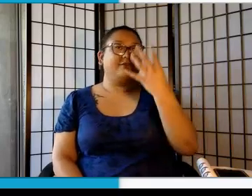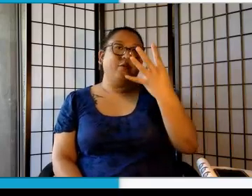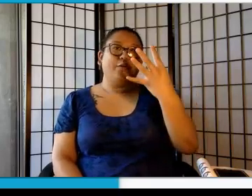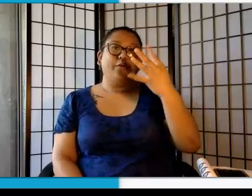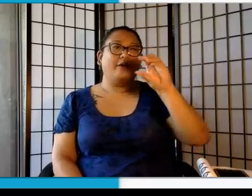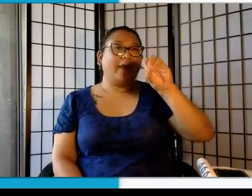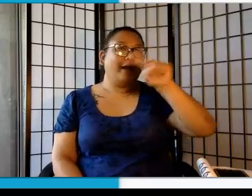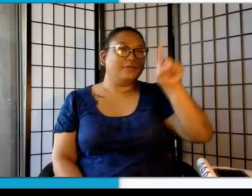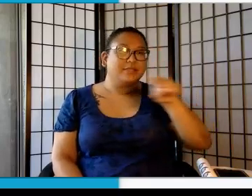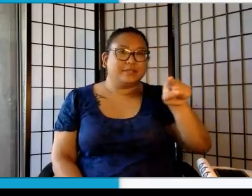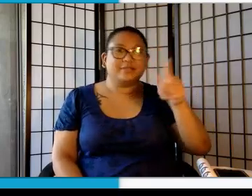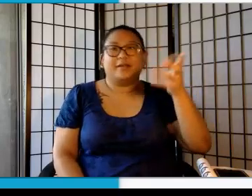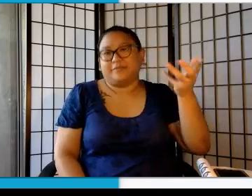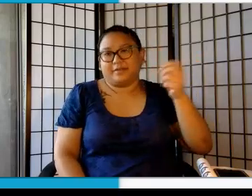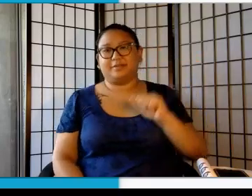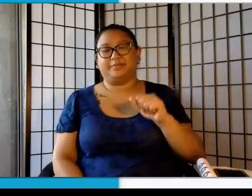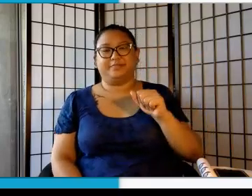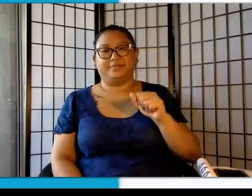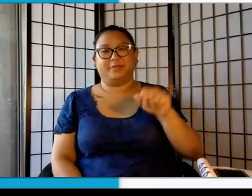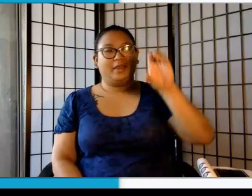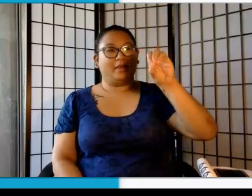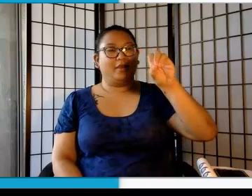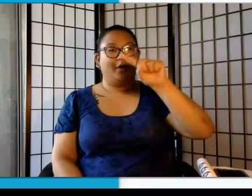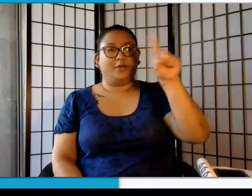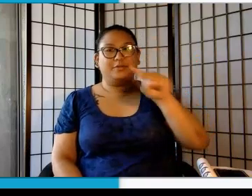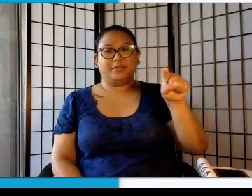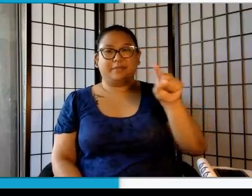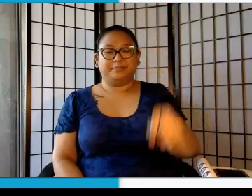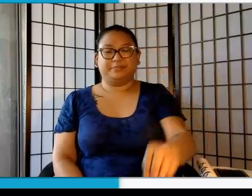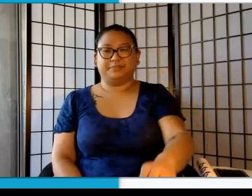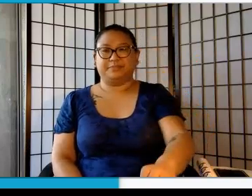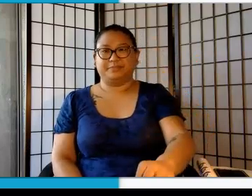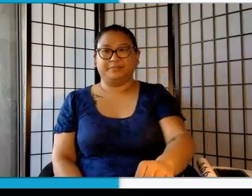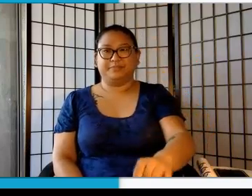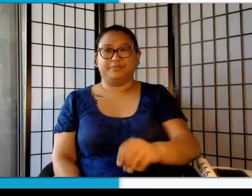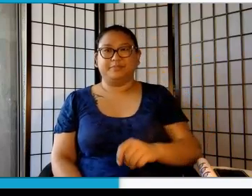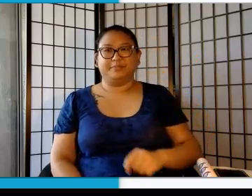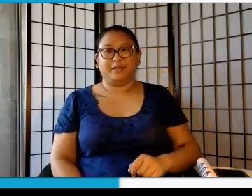put 4 ounces of this. Okay. OZ.